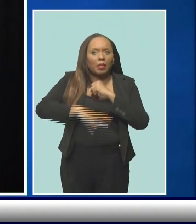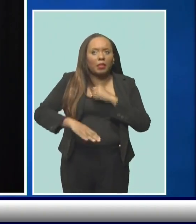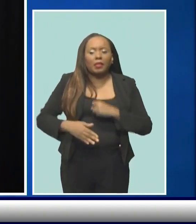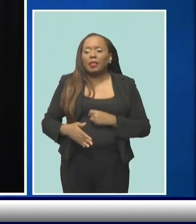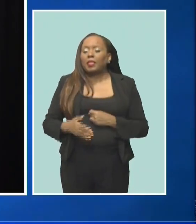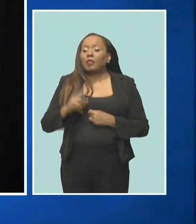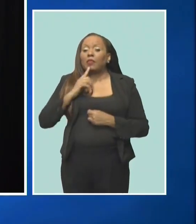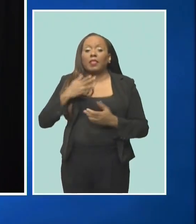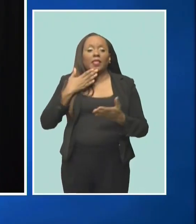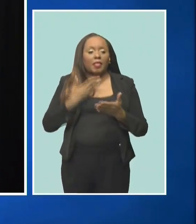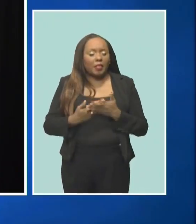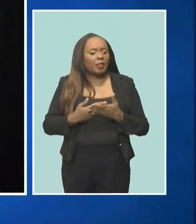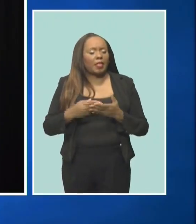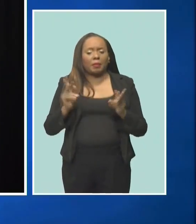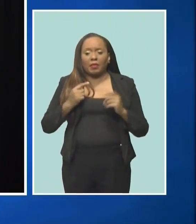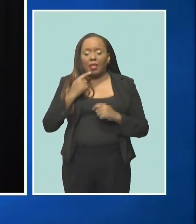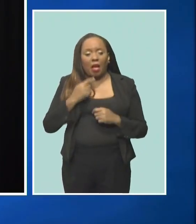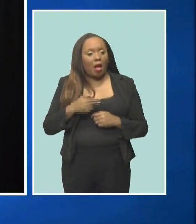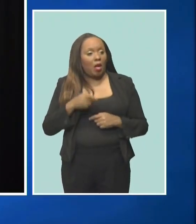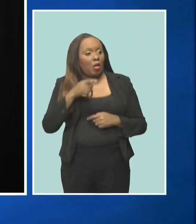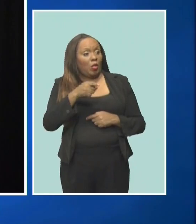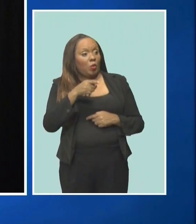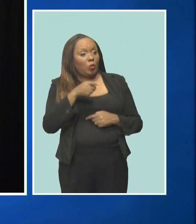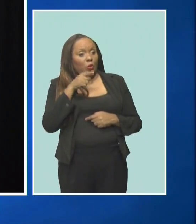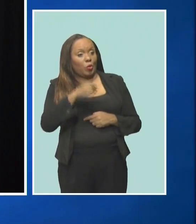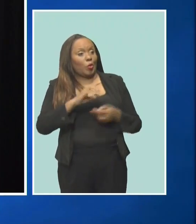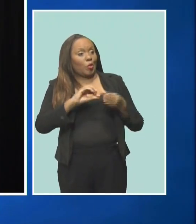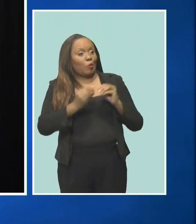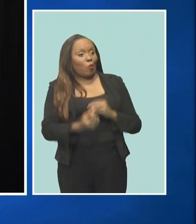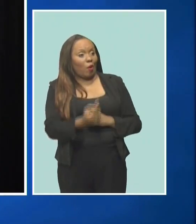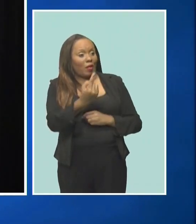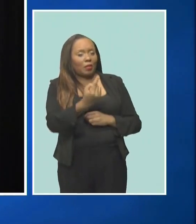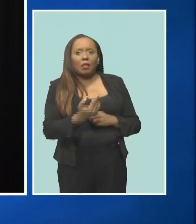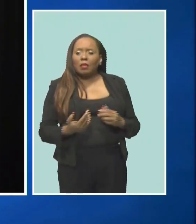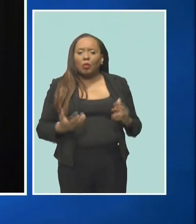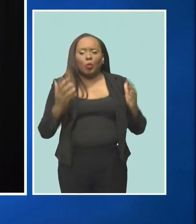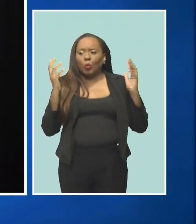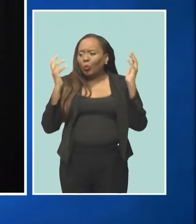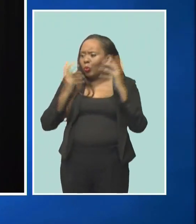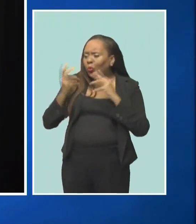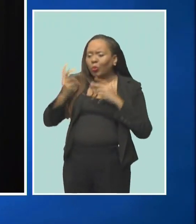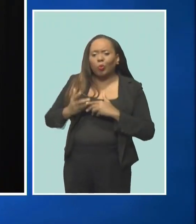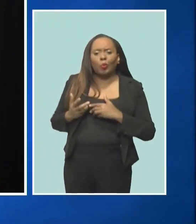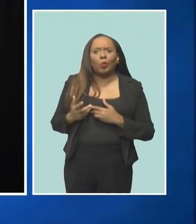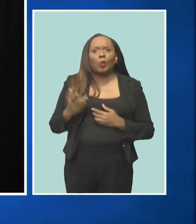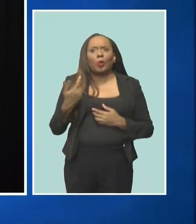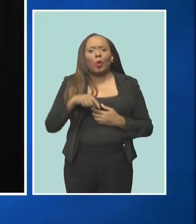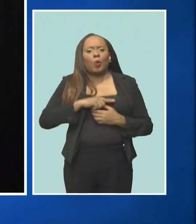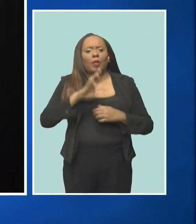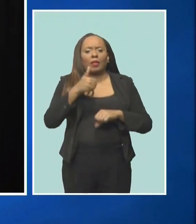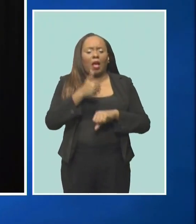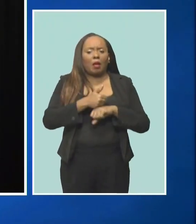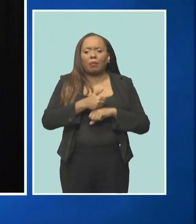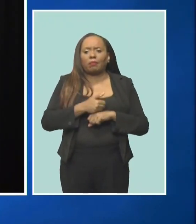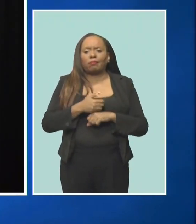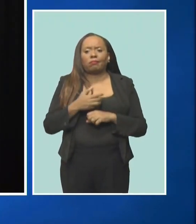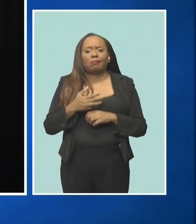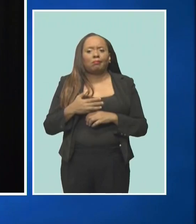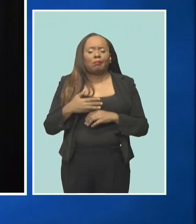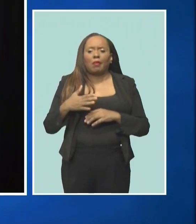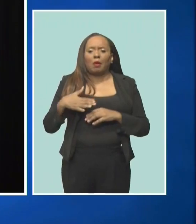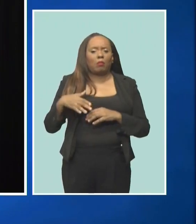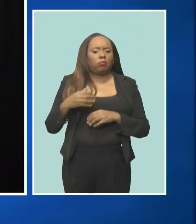being told, hey, you're #1 in this space, right? And so being around for just over a year and having 18,000